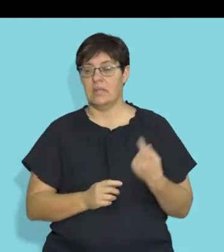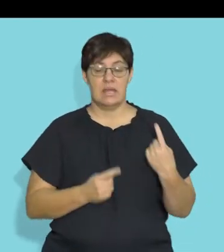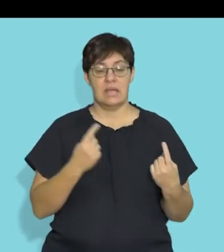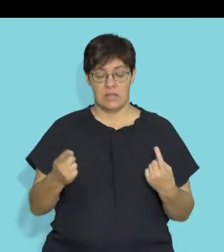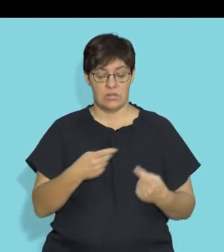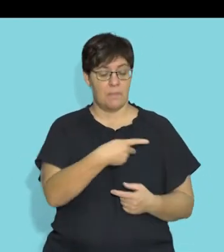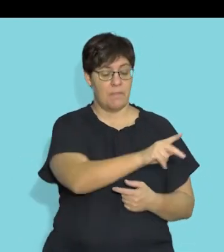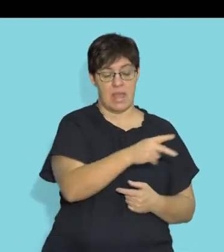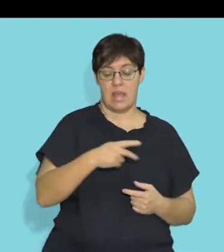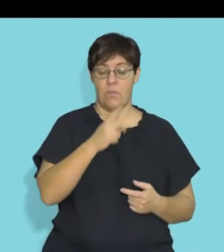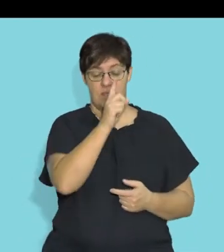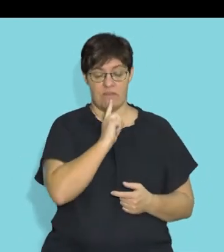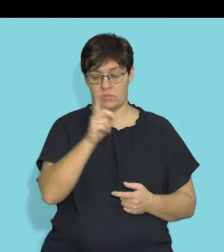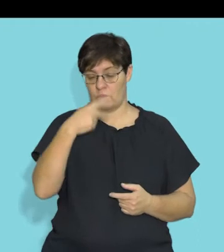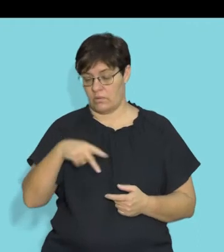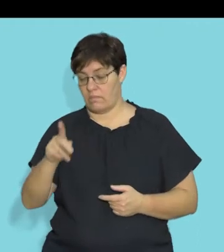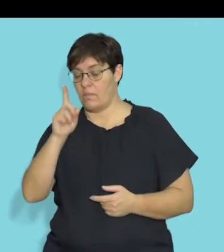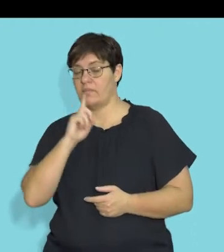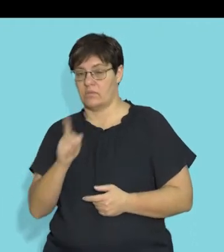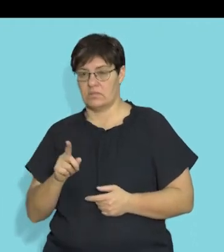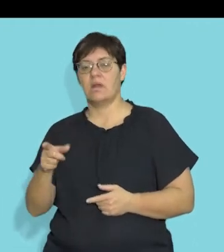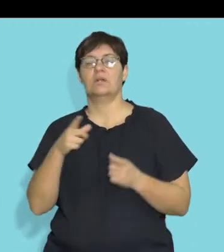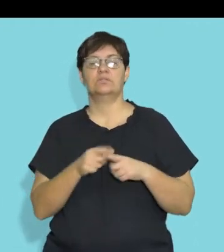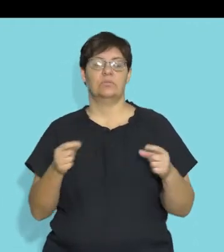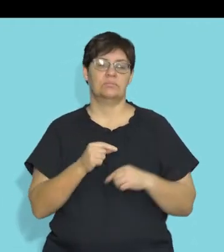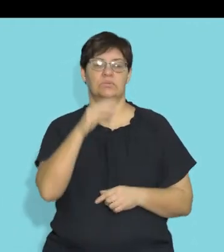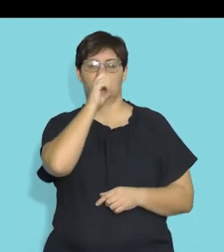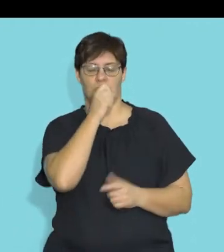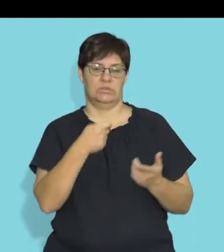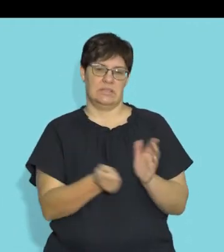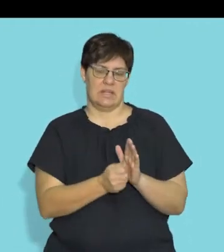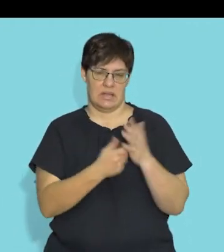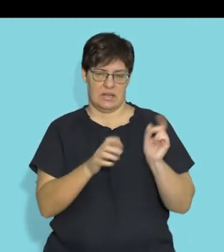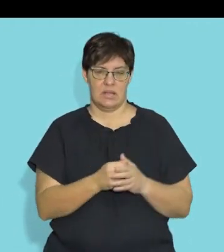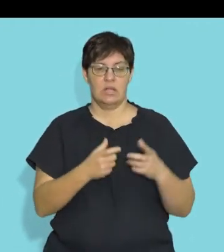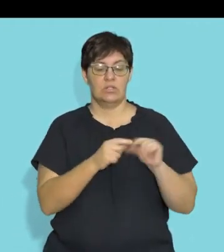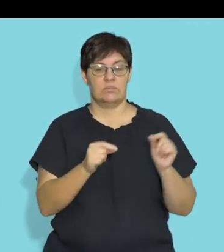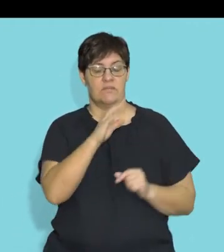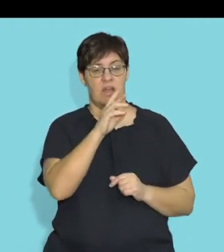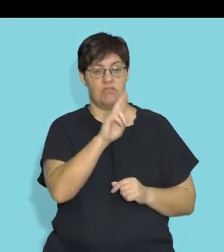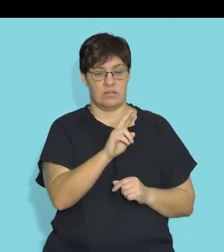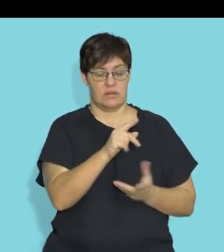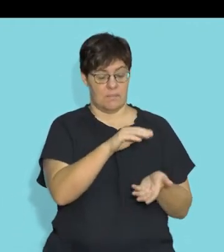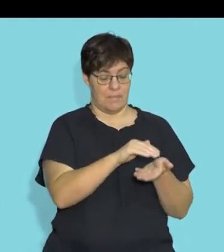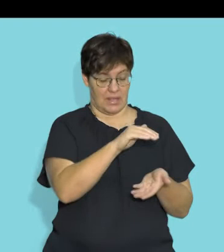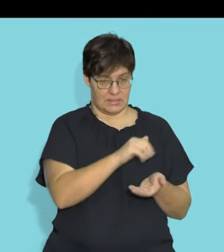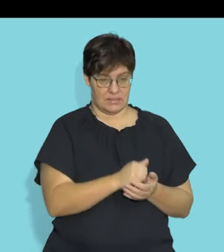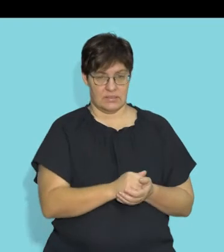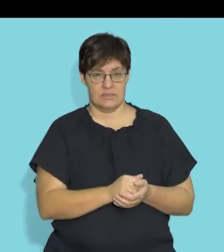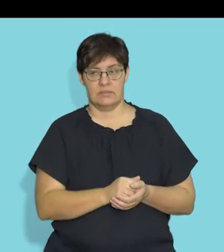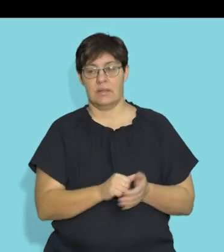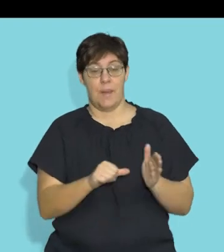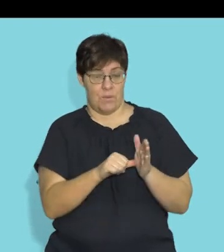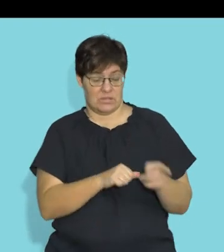Each manager is paid 1,000 Rand per week. Each tuck shop sells only chips and juices. The chips cost 5 Rand per